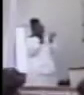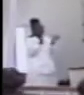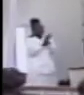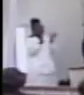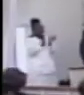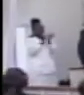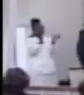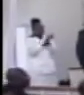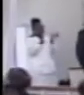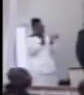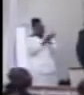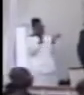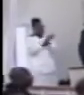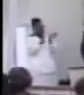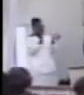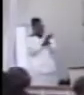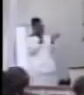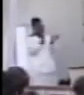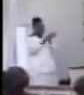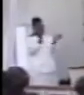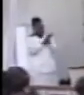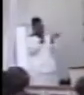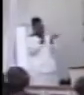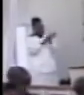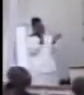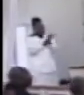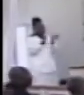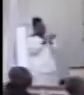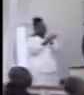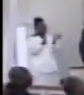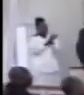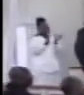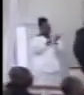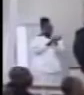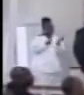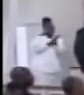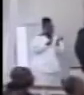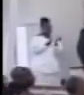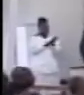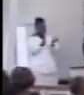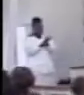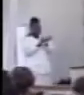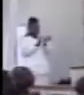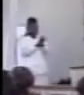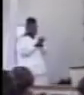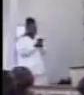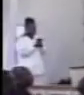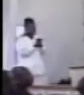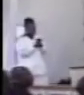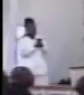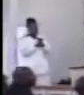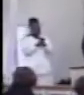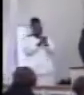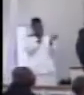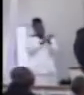Yeah, I'm praising him because I got the victory.